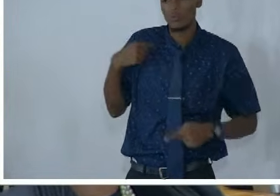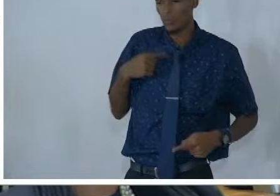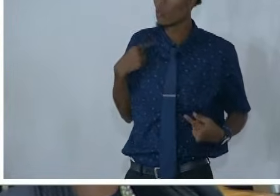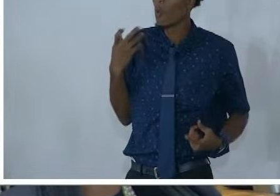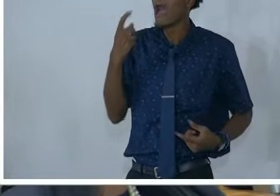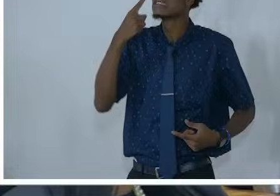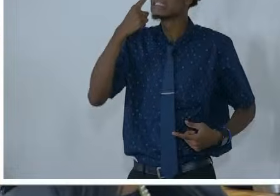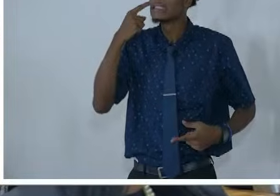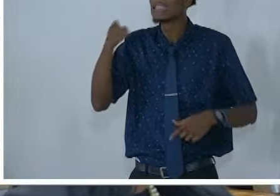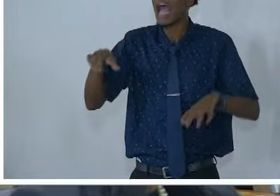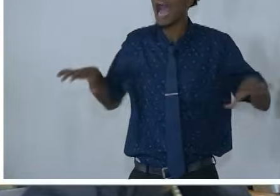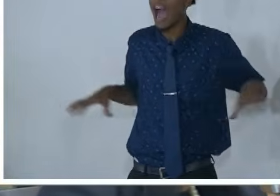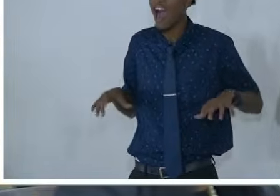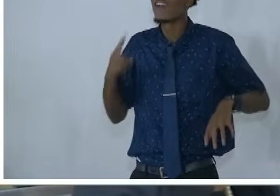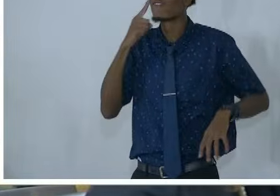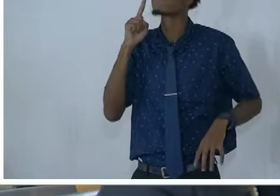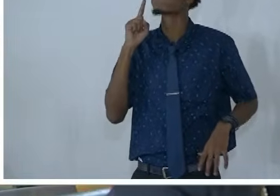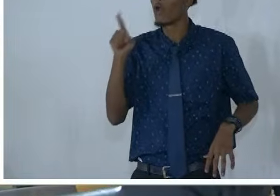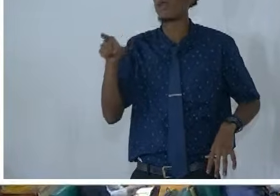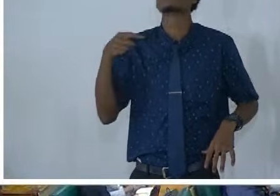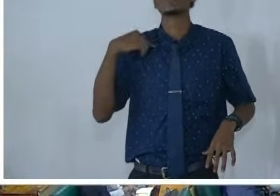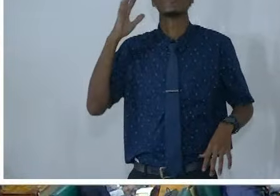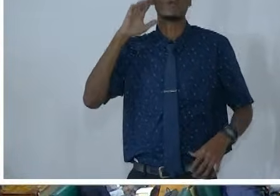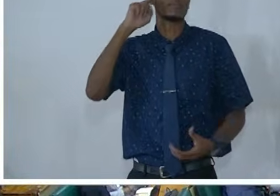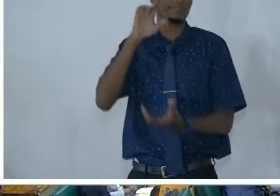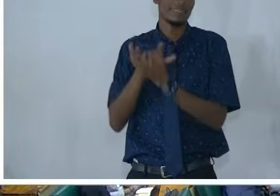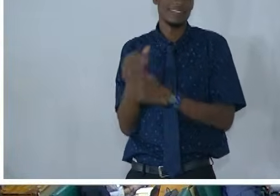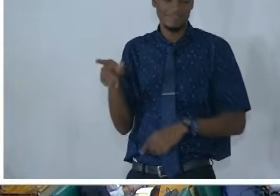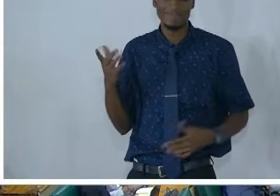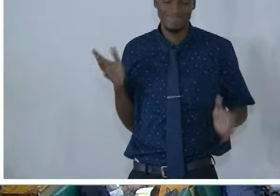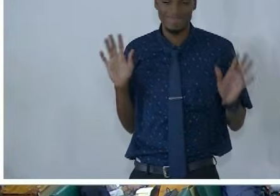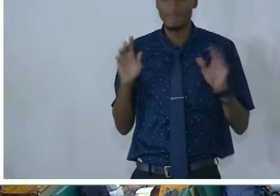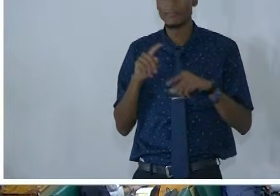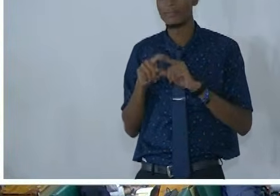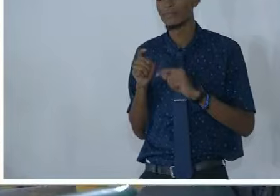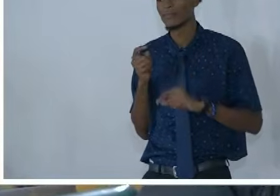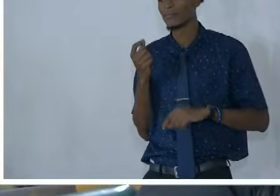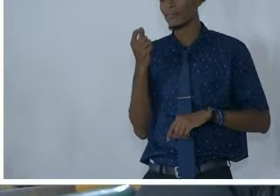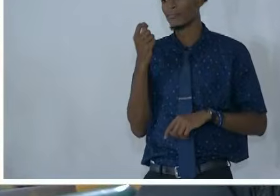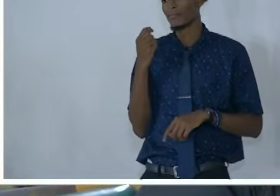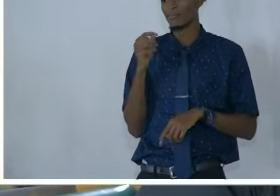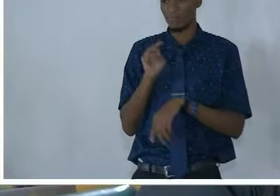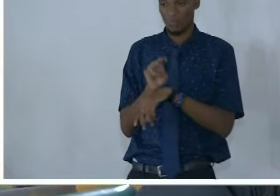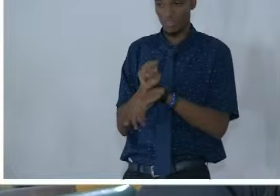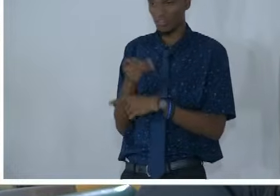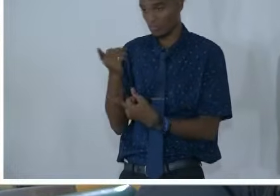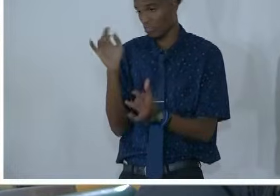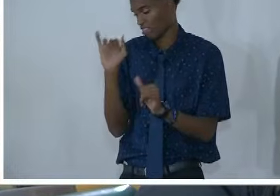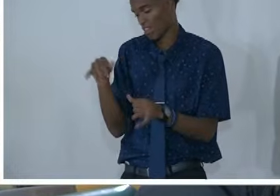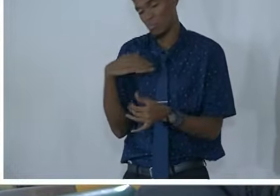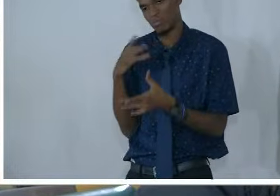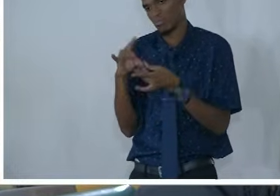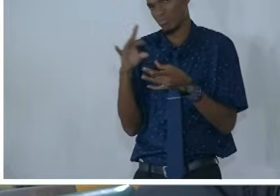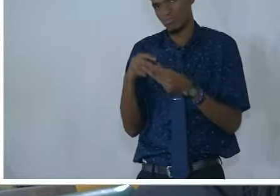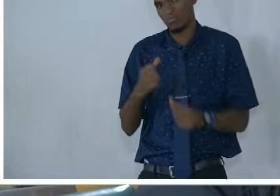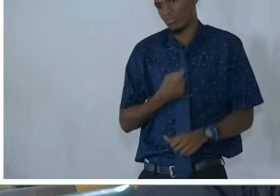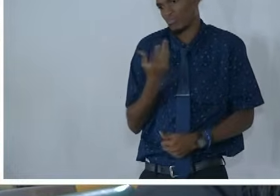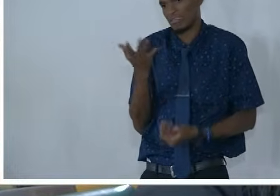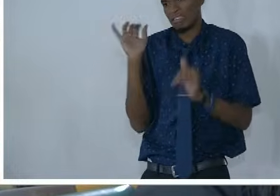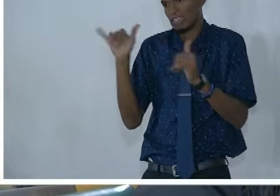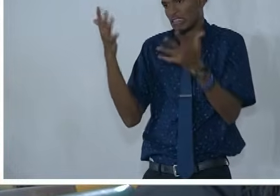taking place at JISTV. So, Minister, my few words on that, but just the issue